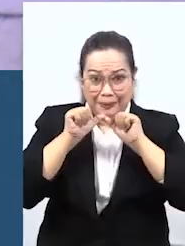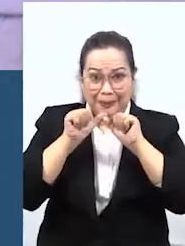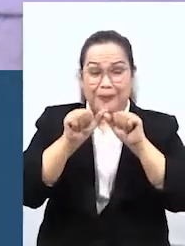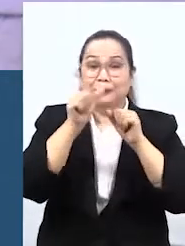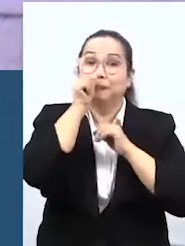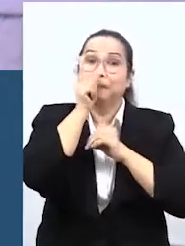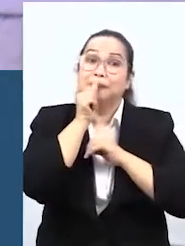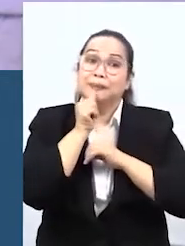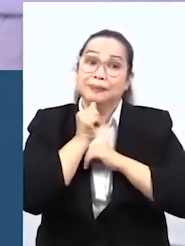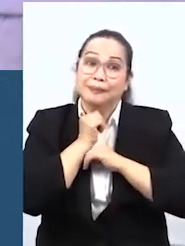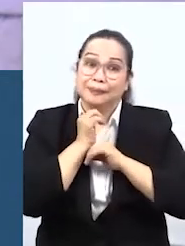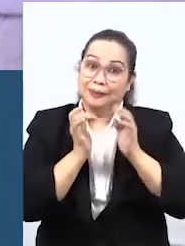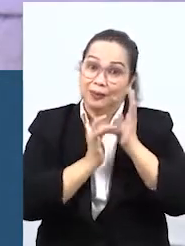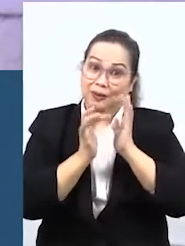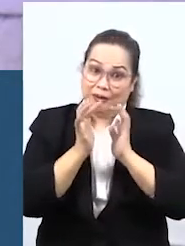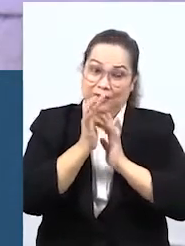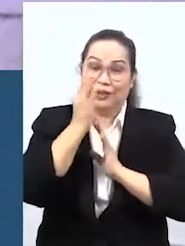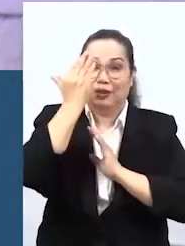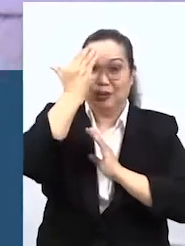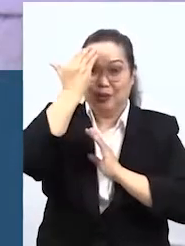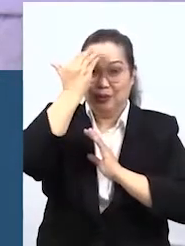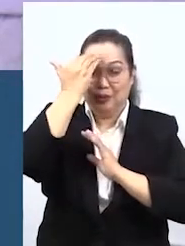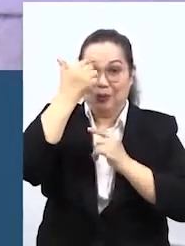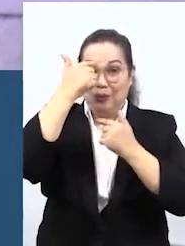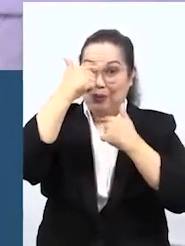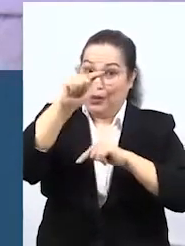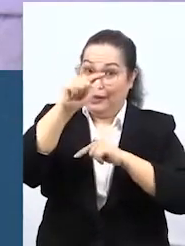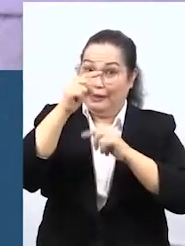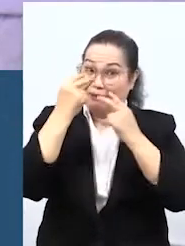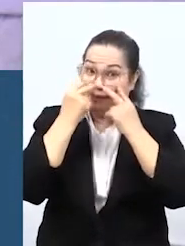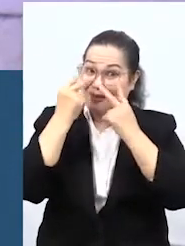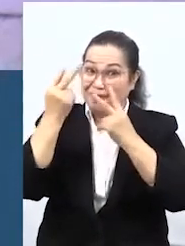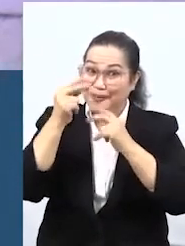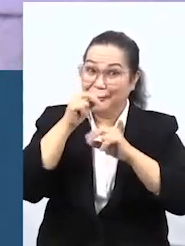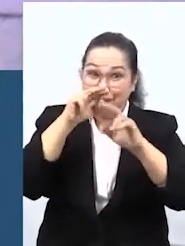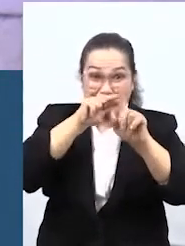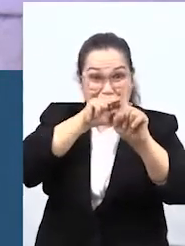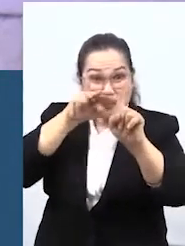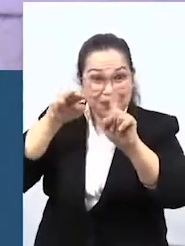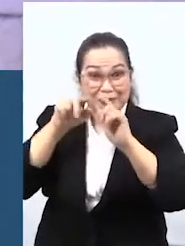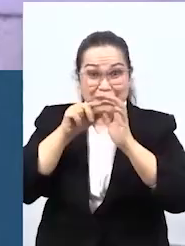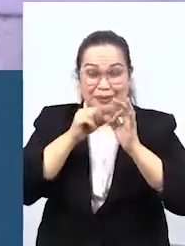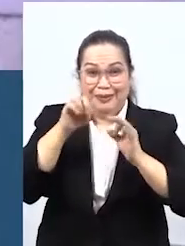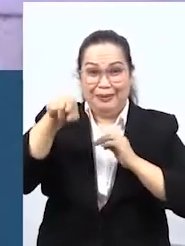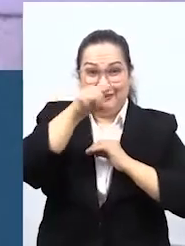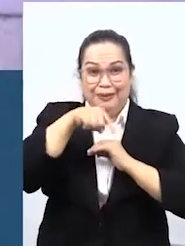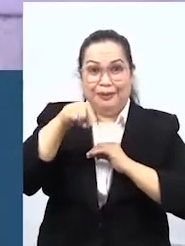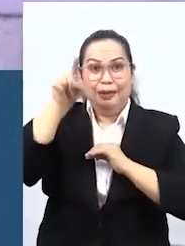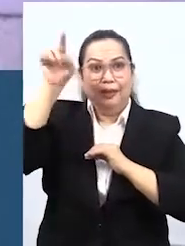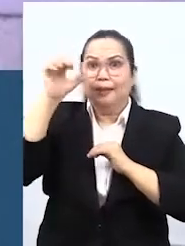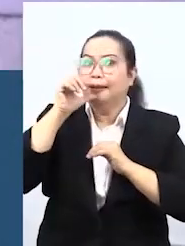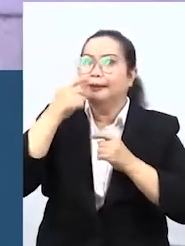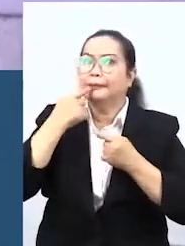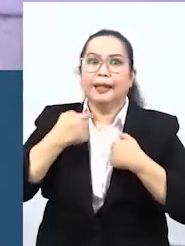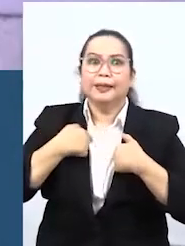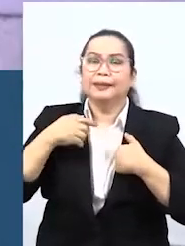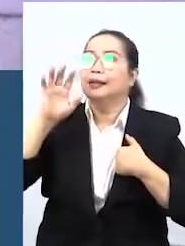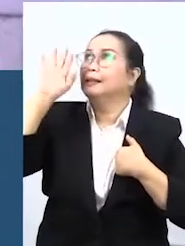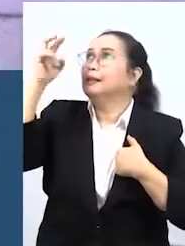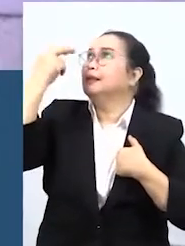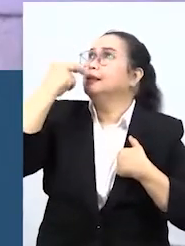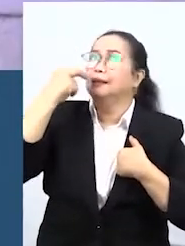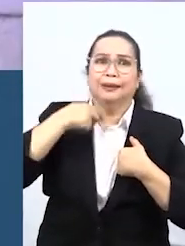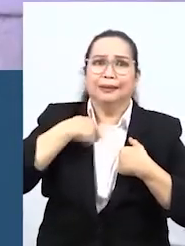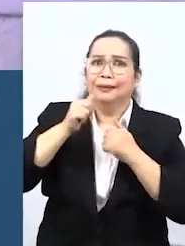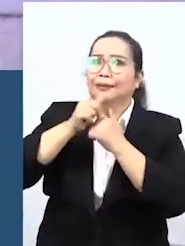through Jesus from our limited perspective it often seems that God is not answering our prayers God is